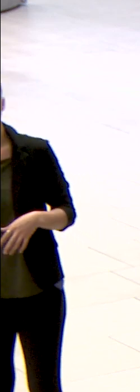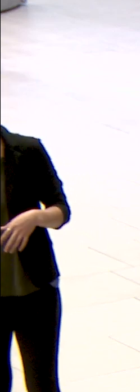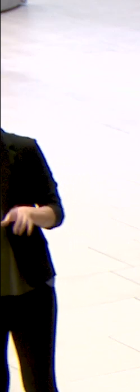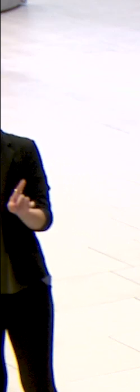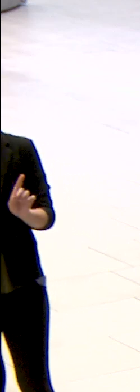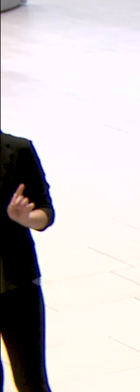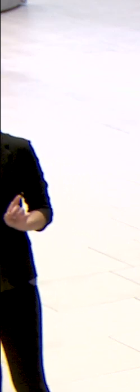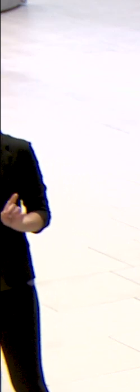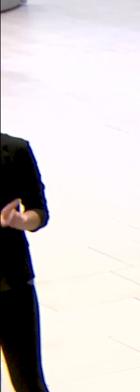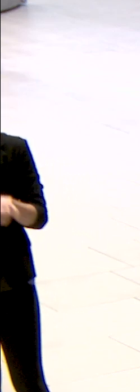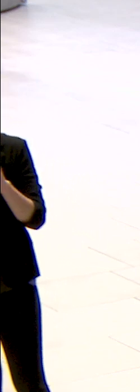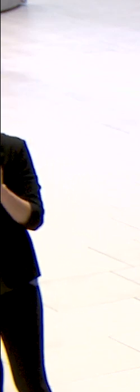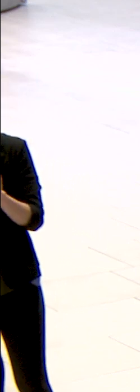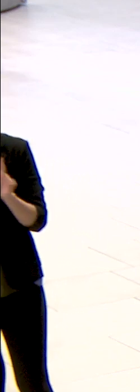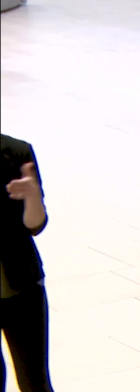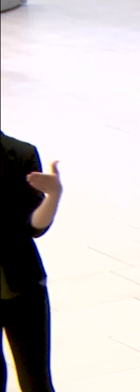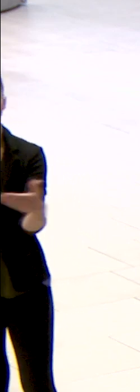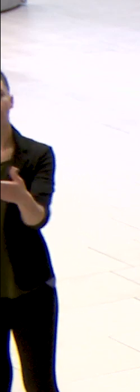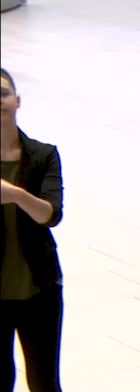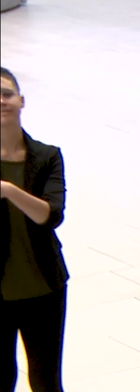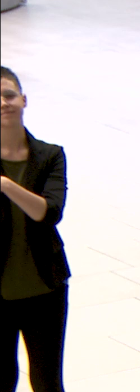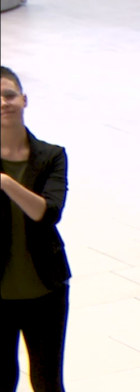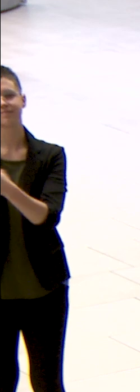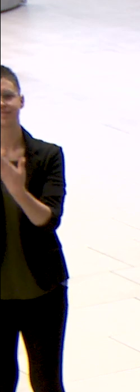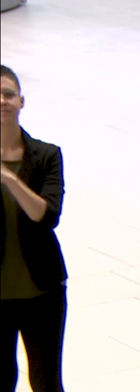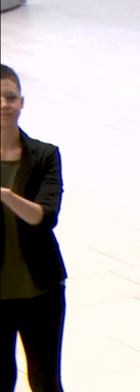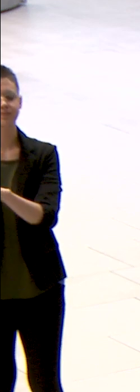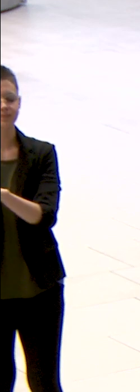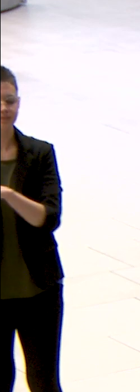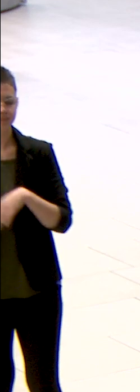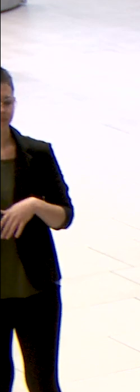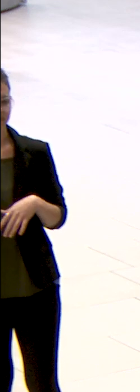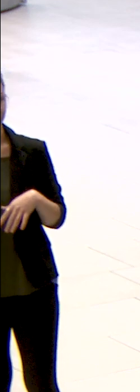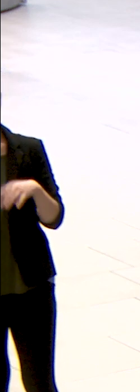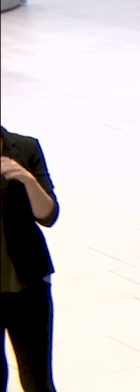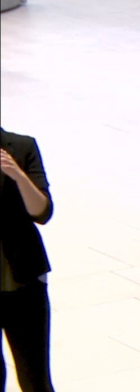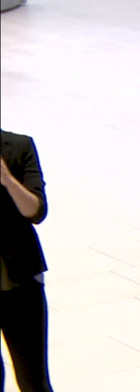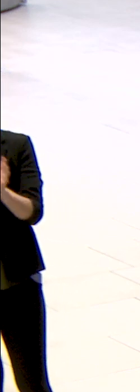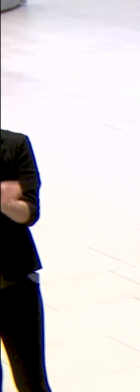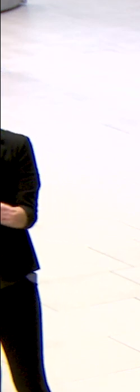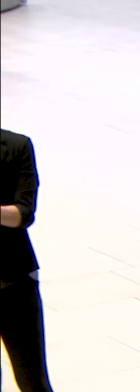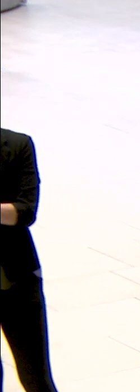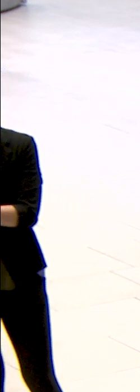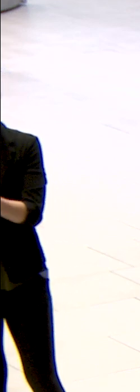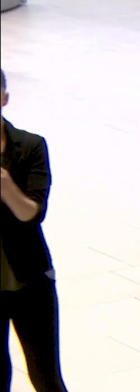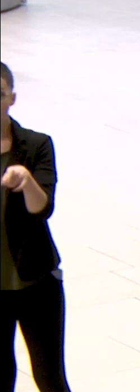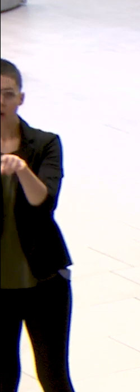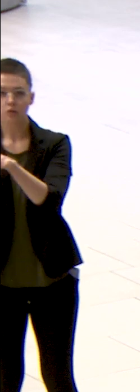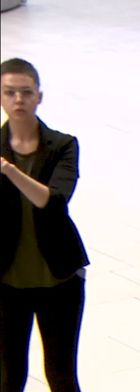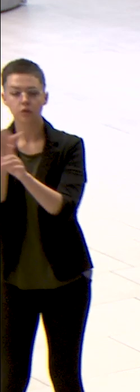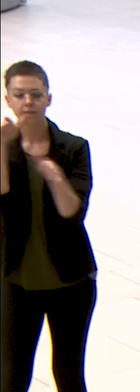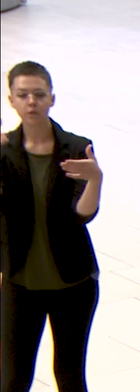do, but all focused on the Latino market. And more so than that, focused on that